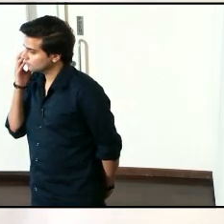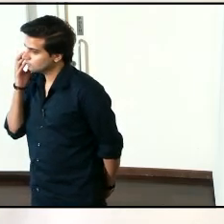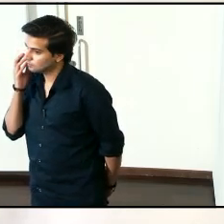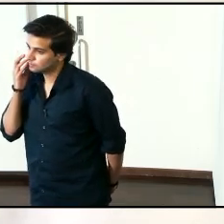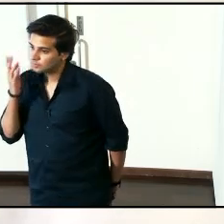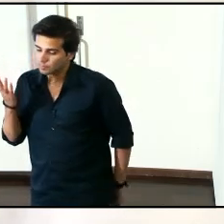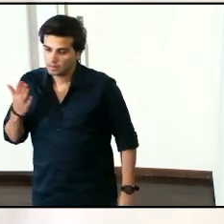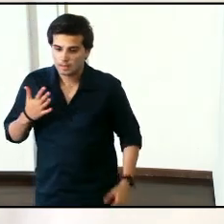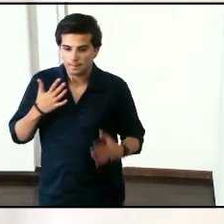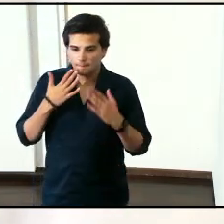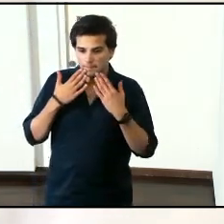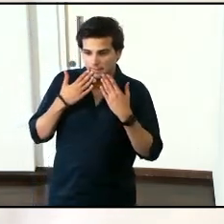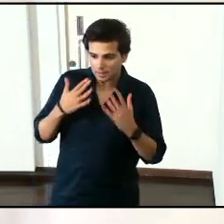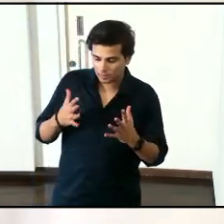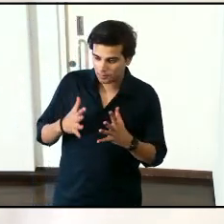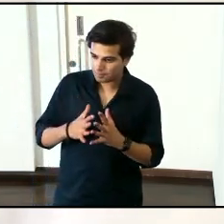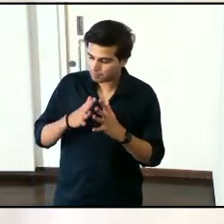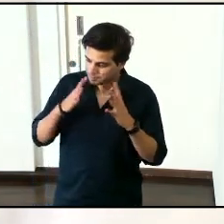A big thank you to